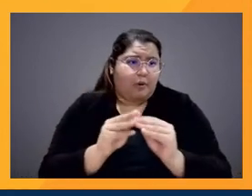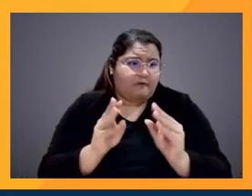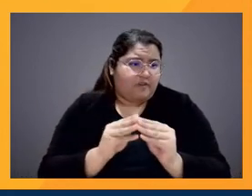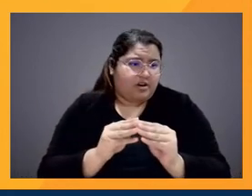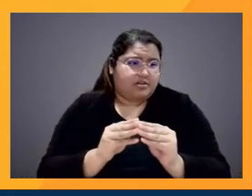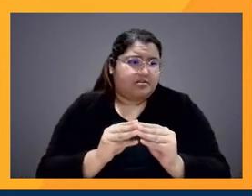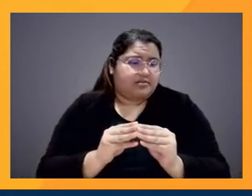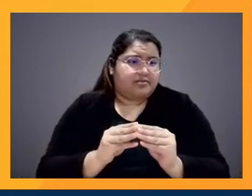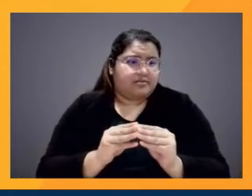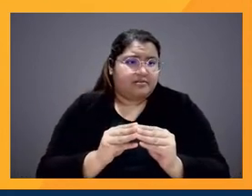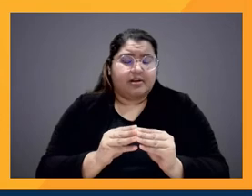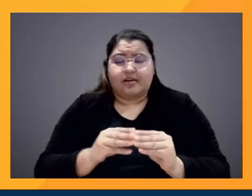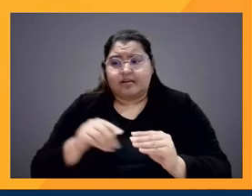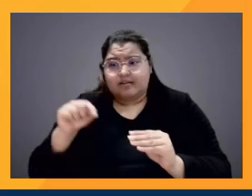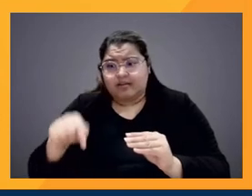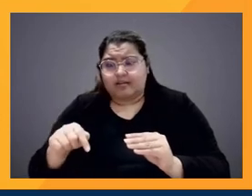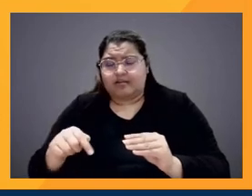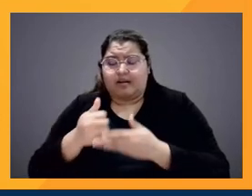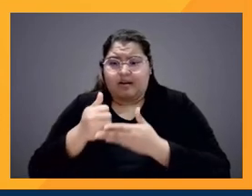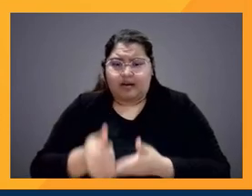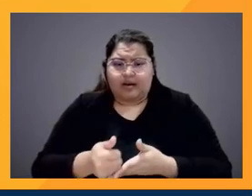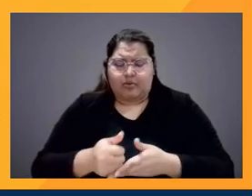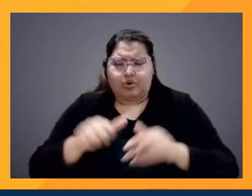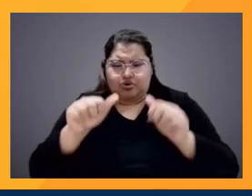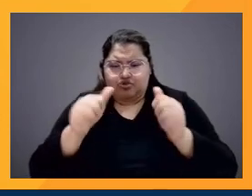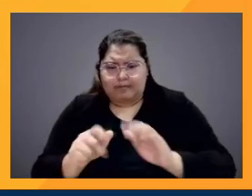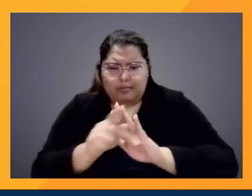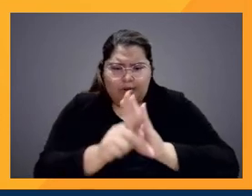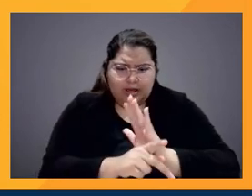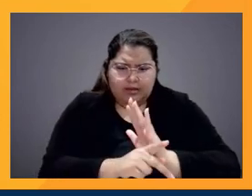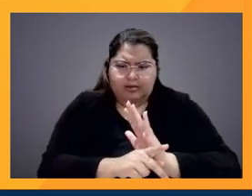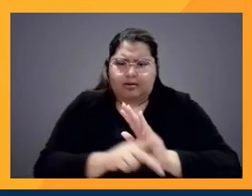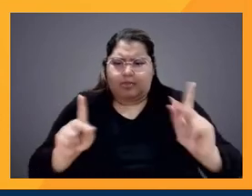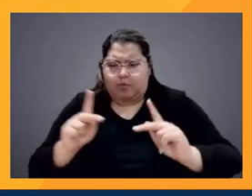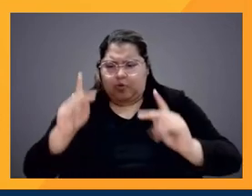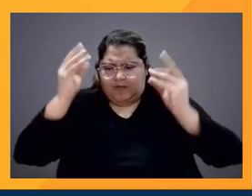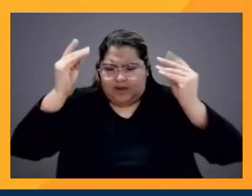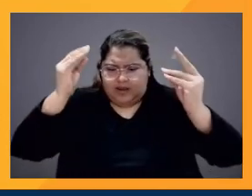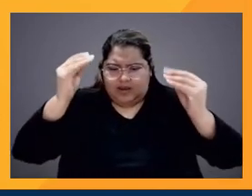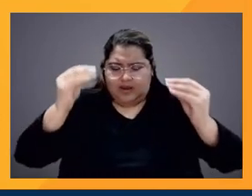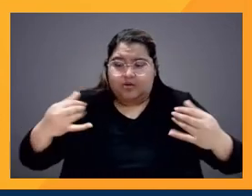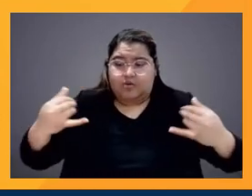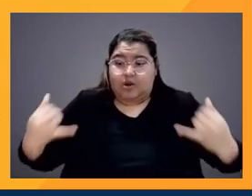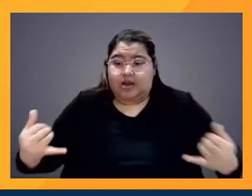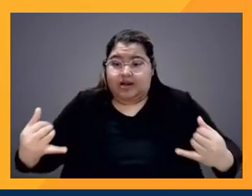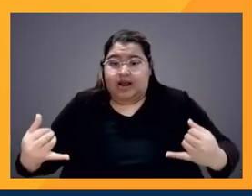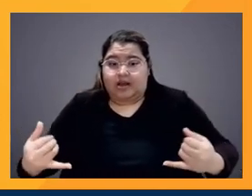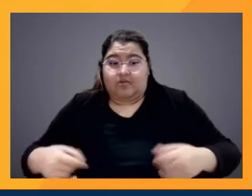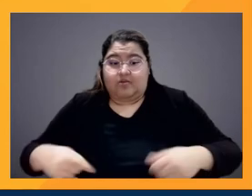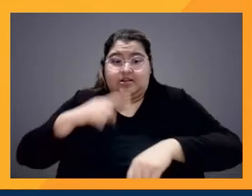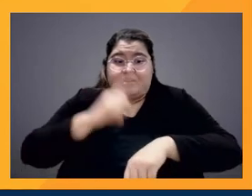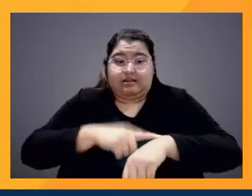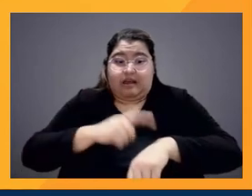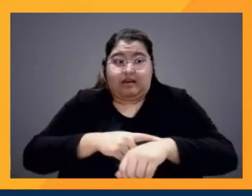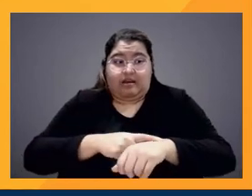to have a quicker and obviously better recovery? Since that involves communication, I'll throw it to Marissa.